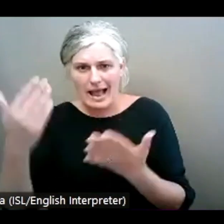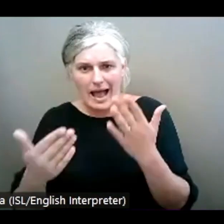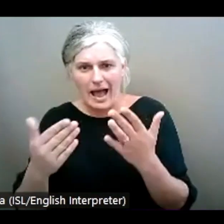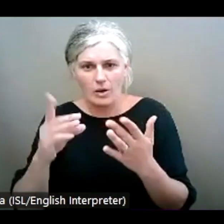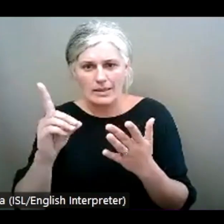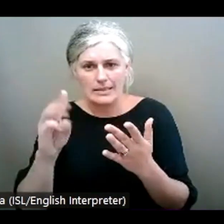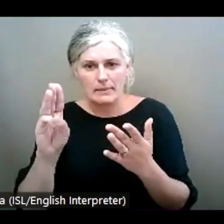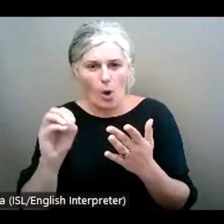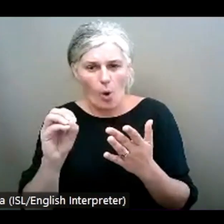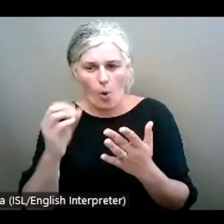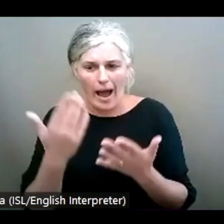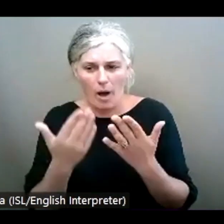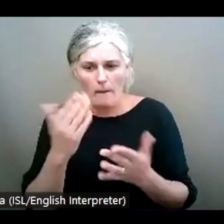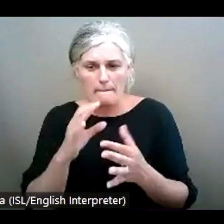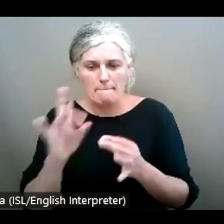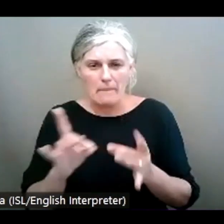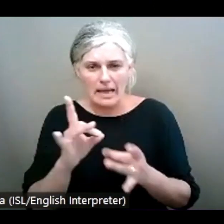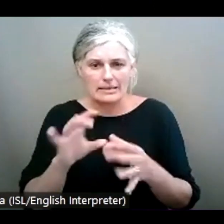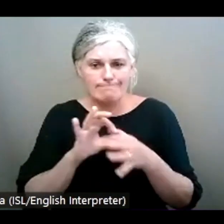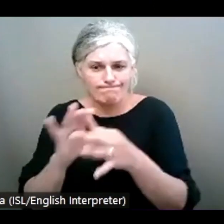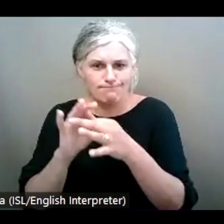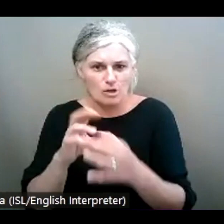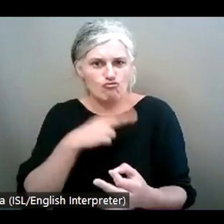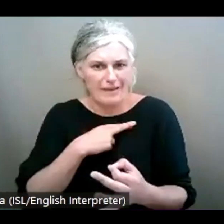GPOs that making the UN real.